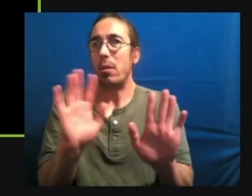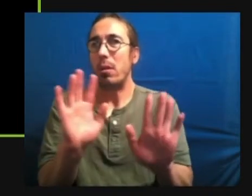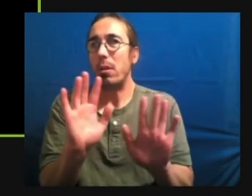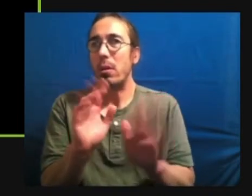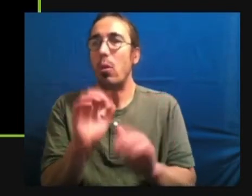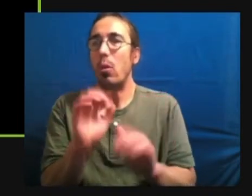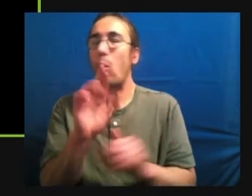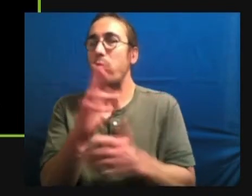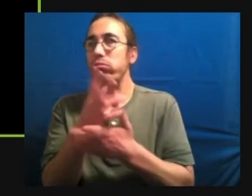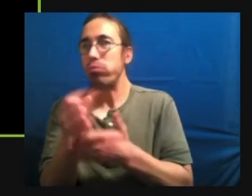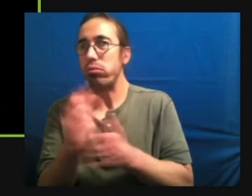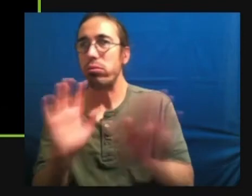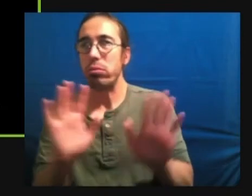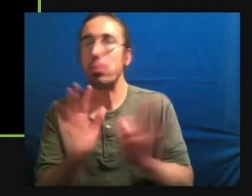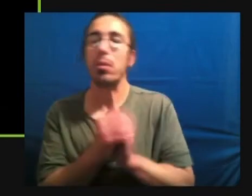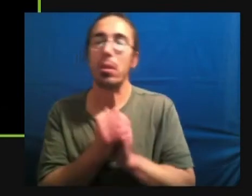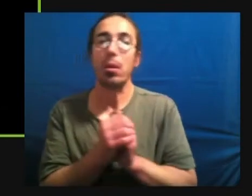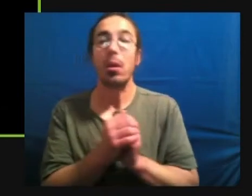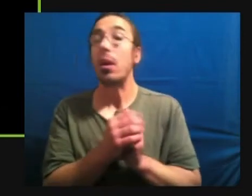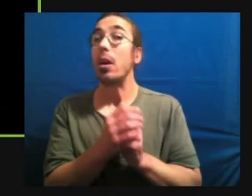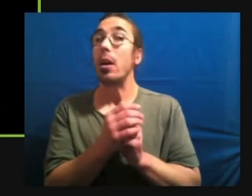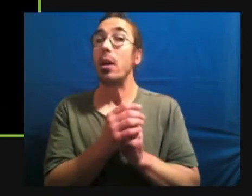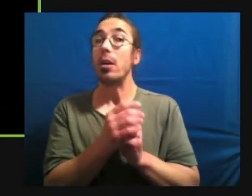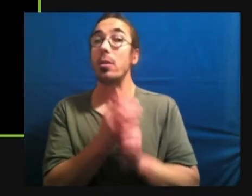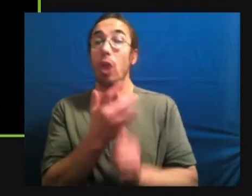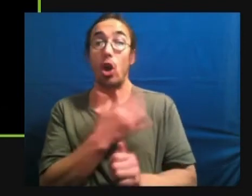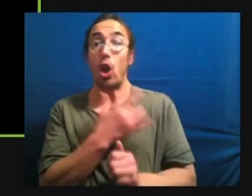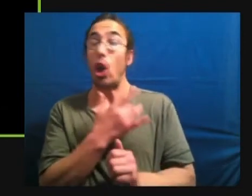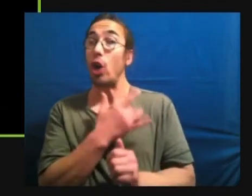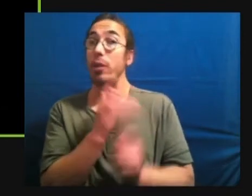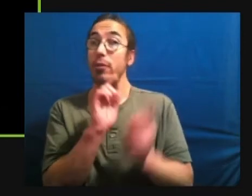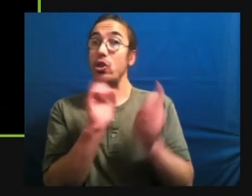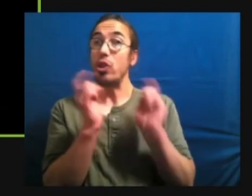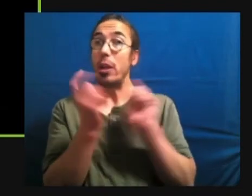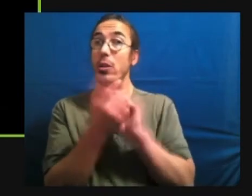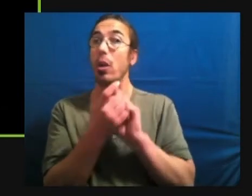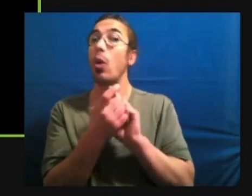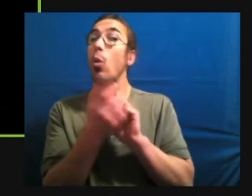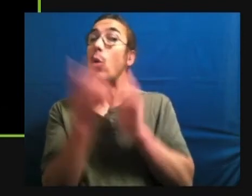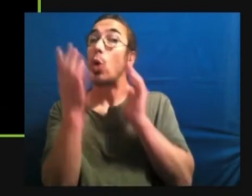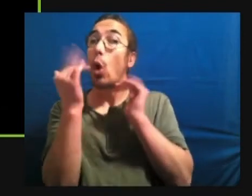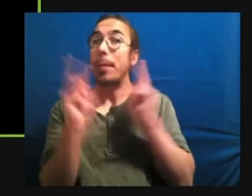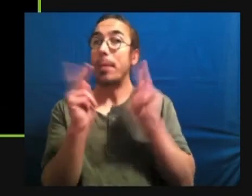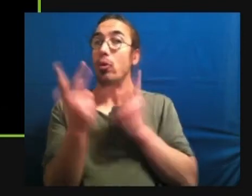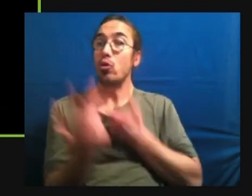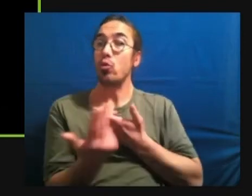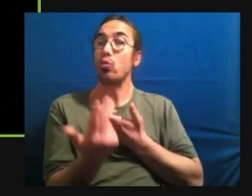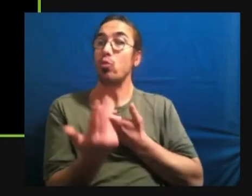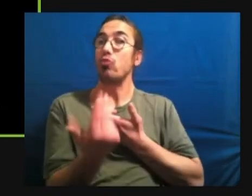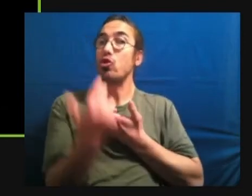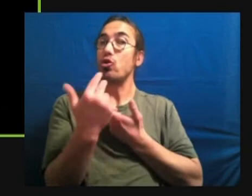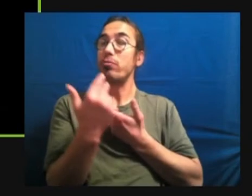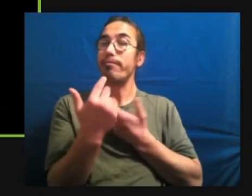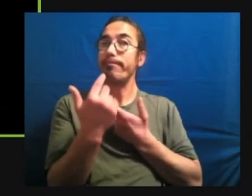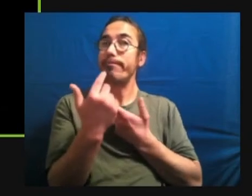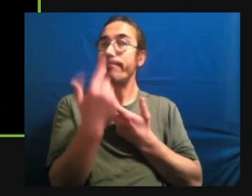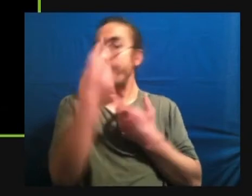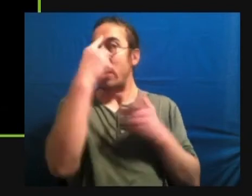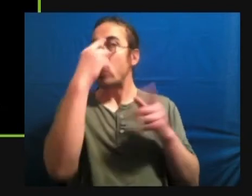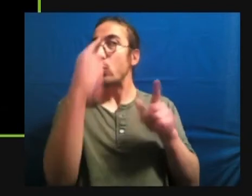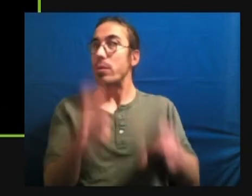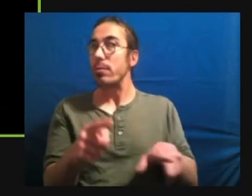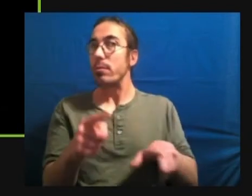evolving part that we are asking people to consider and get on board with. So your